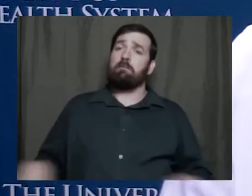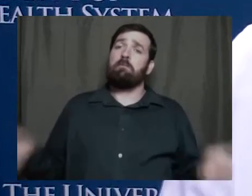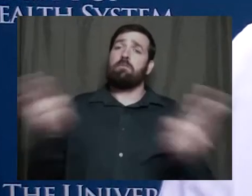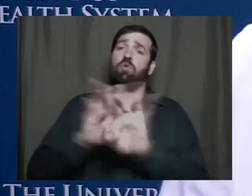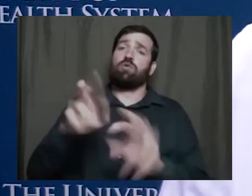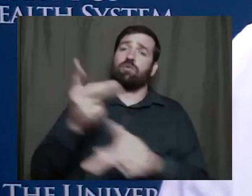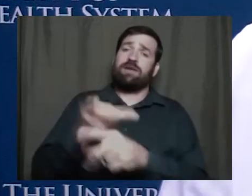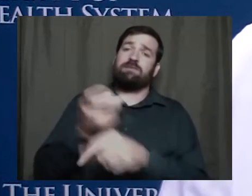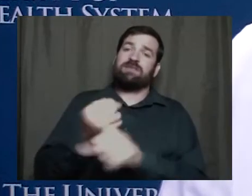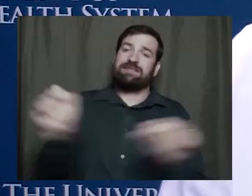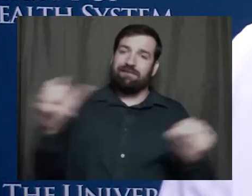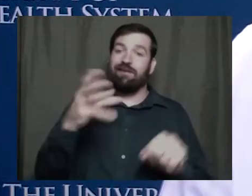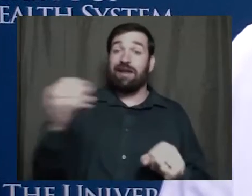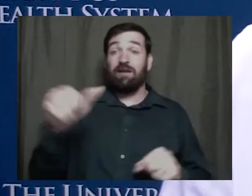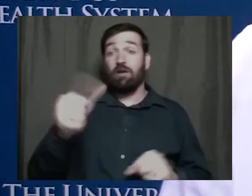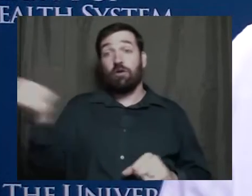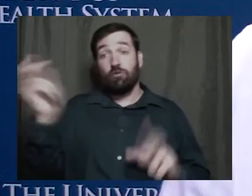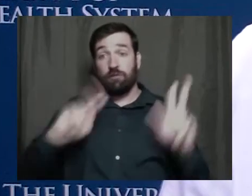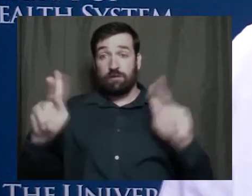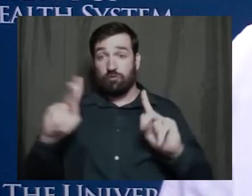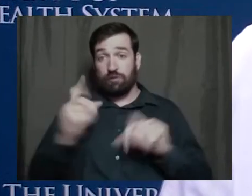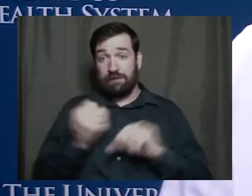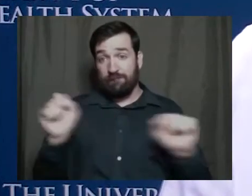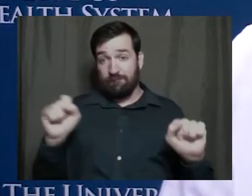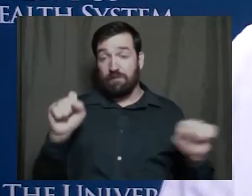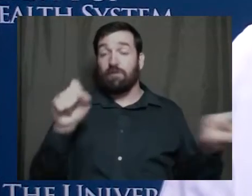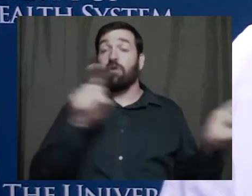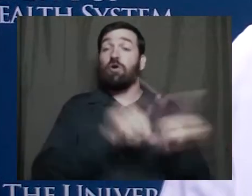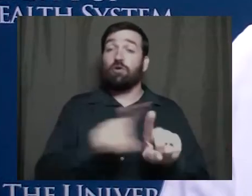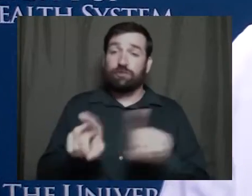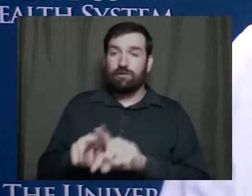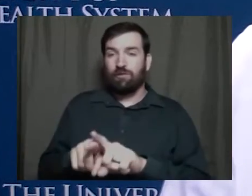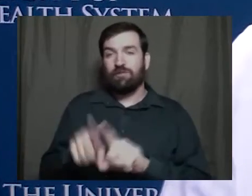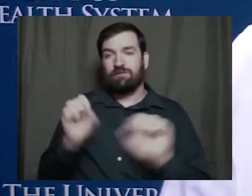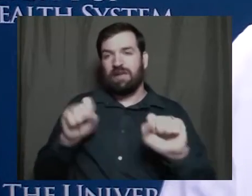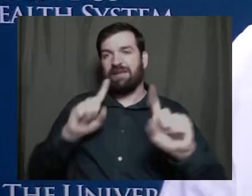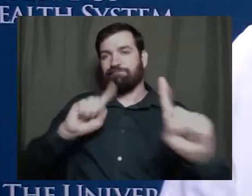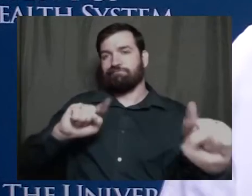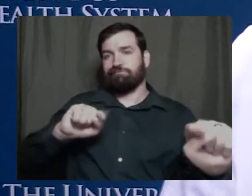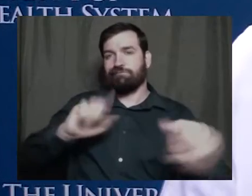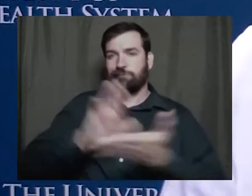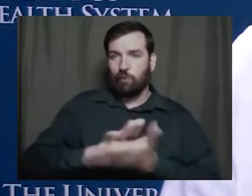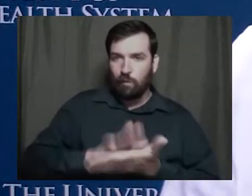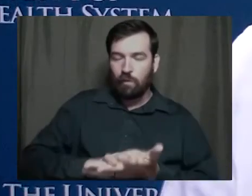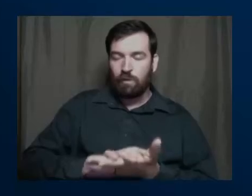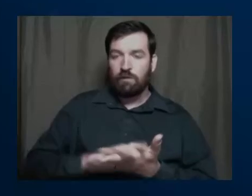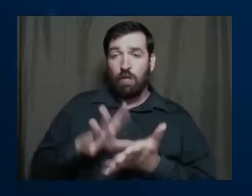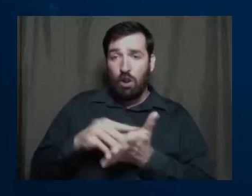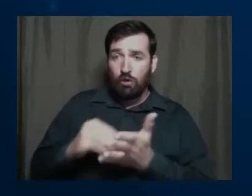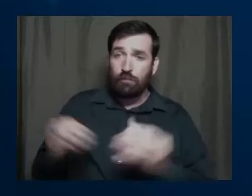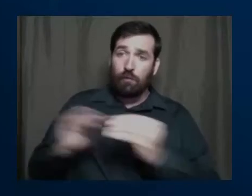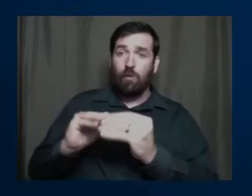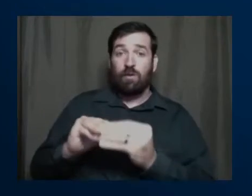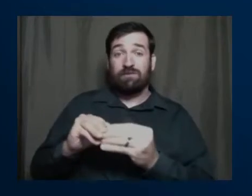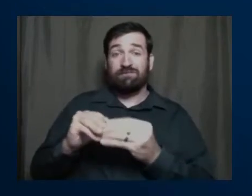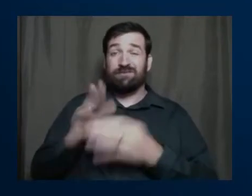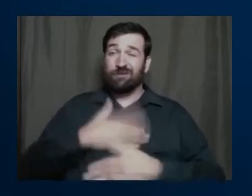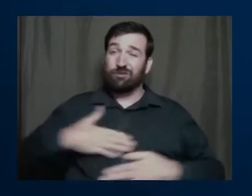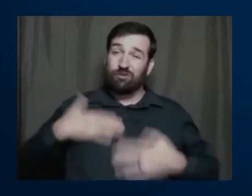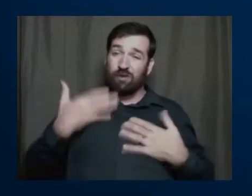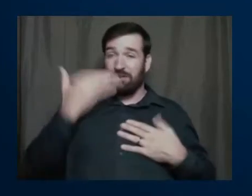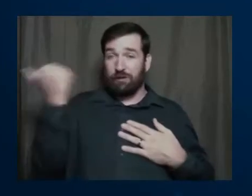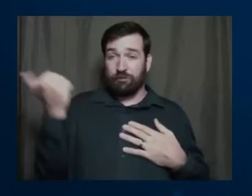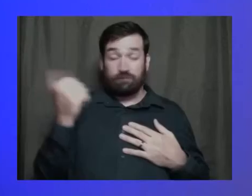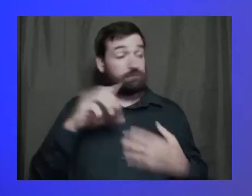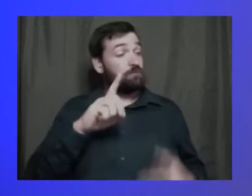safe, and also so you get to stay at school and learn more and enjoy life better. Dr. Schuster, your thoughts